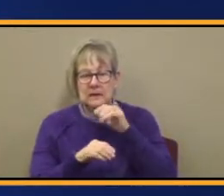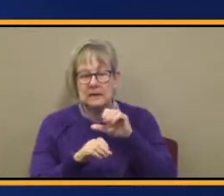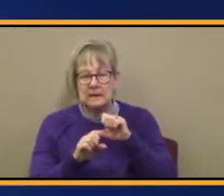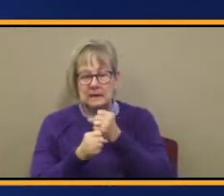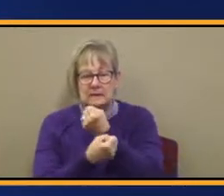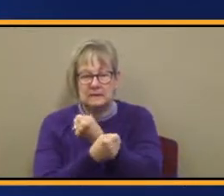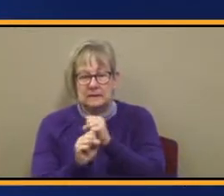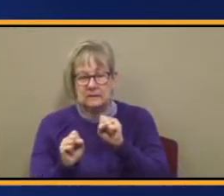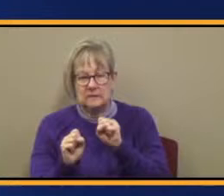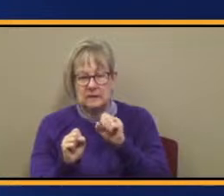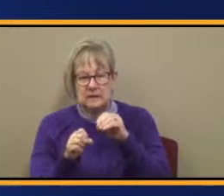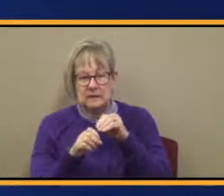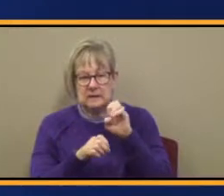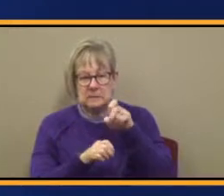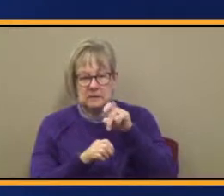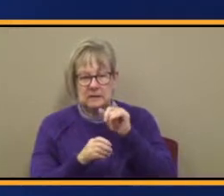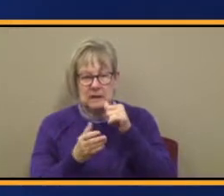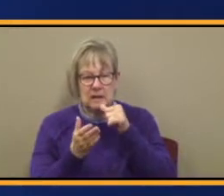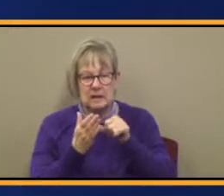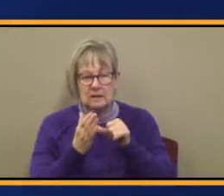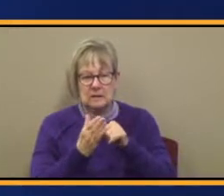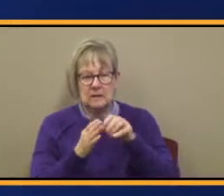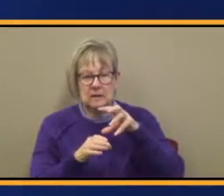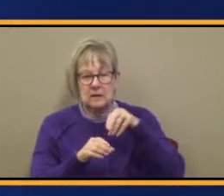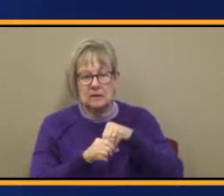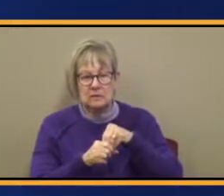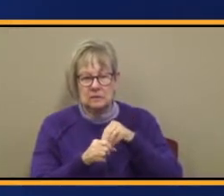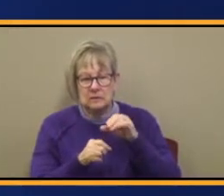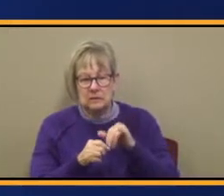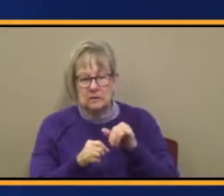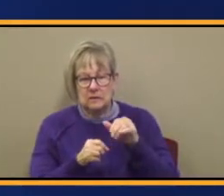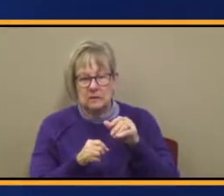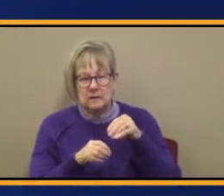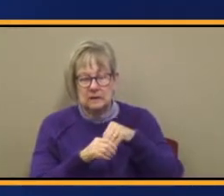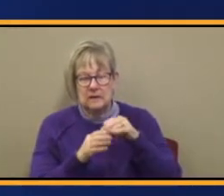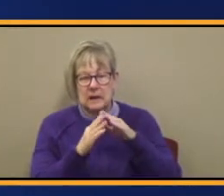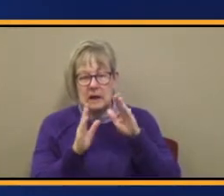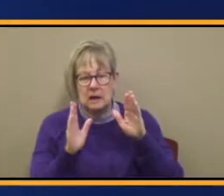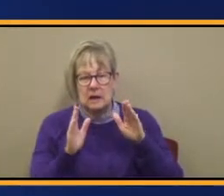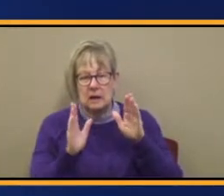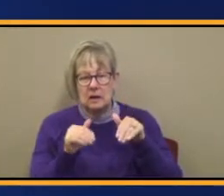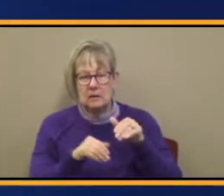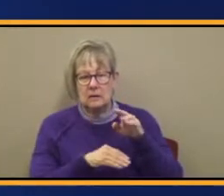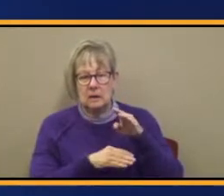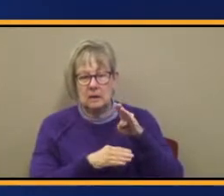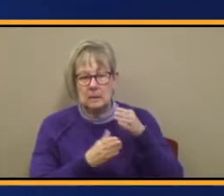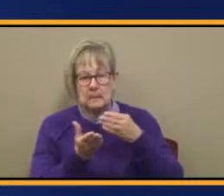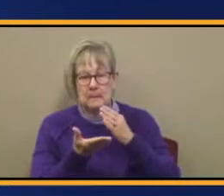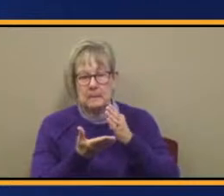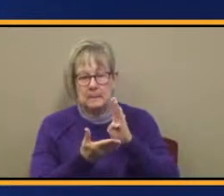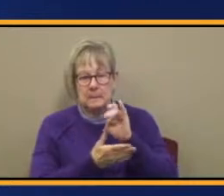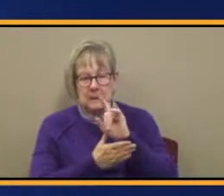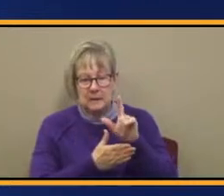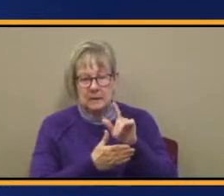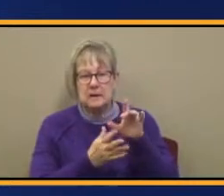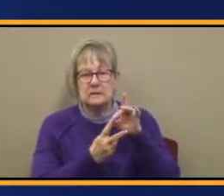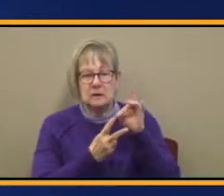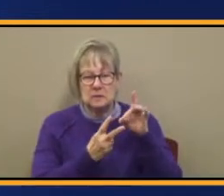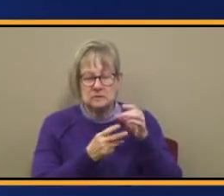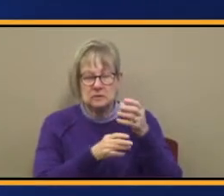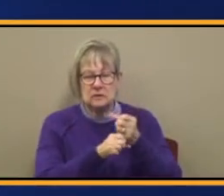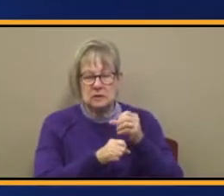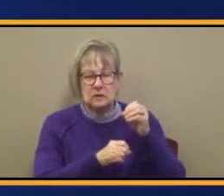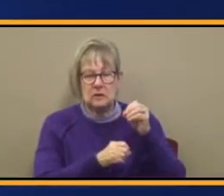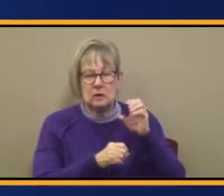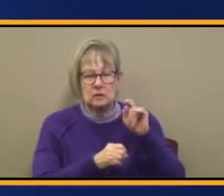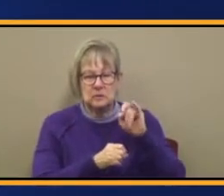by the 88th legislature. This includes inclusion of indigency as mandated by House Bill. It also includes the option to acquire an occupational